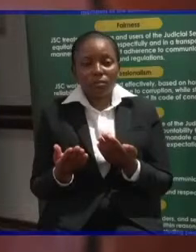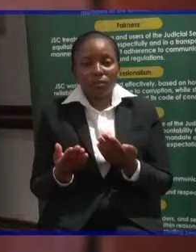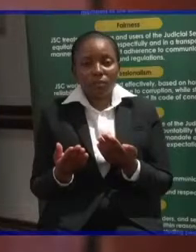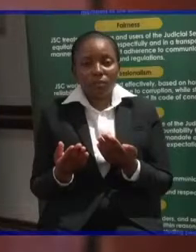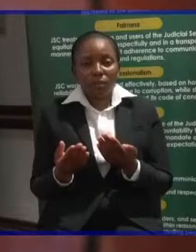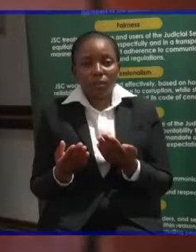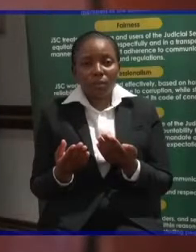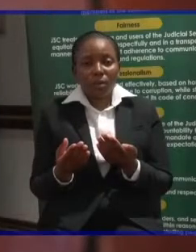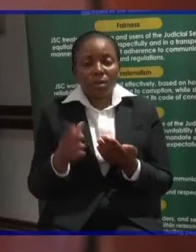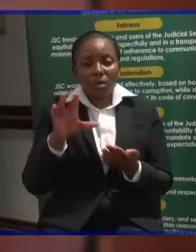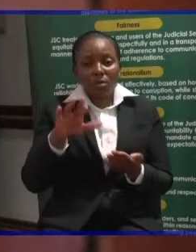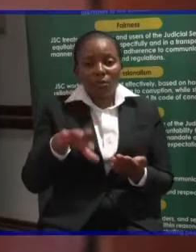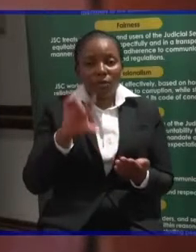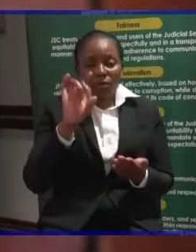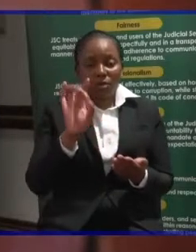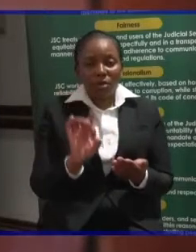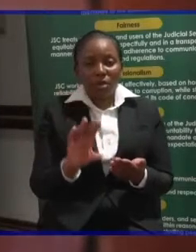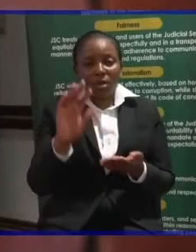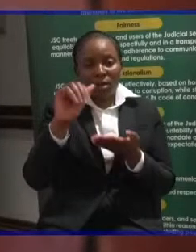voluntary arbitration.